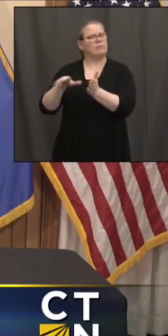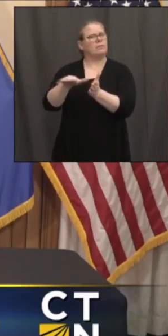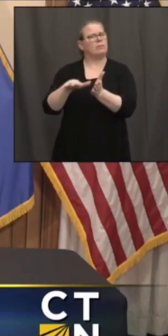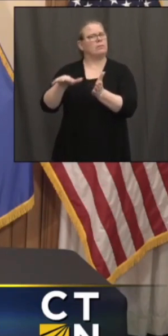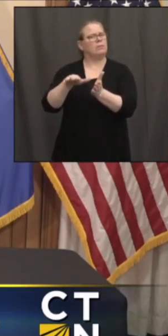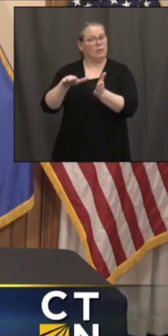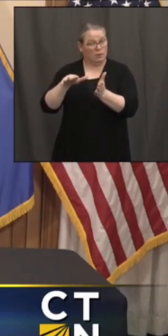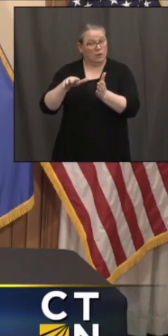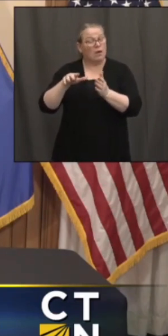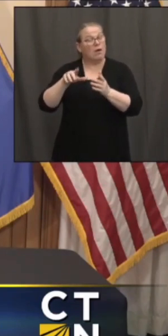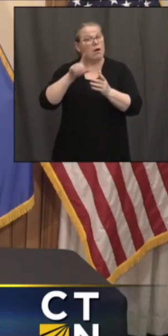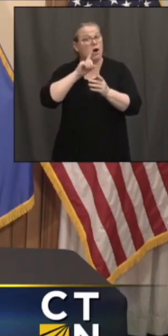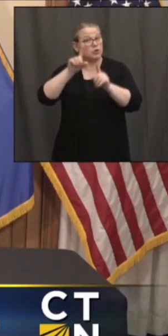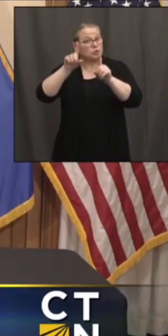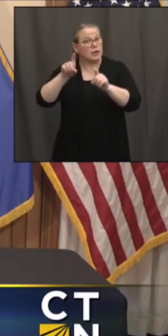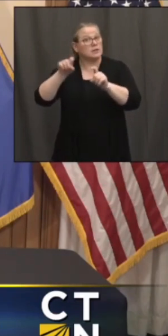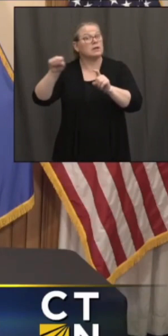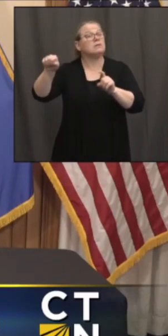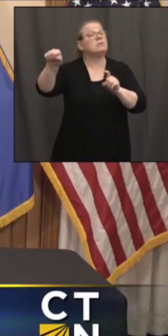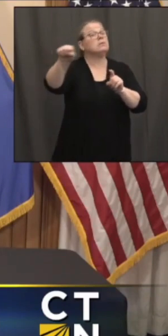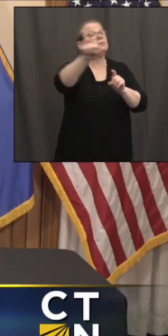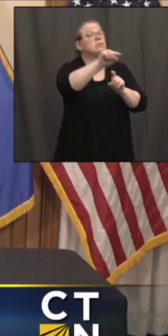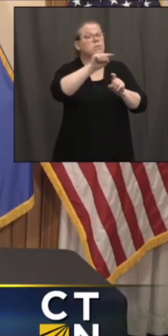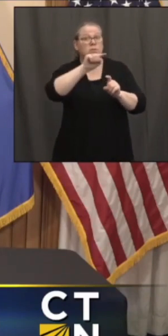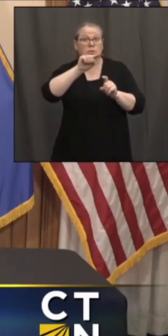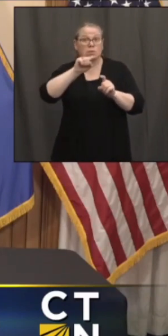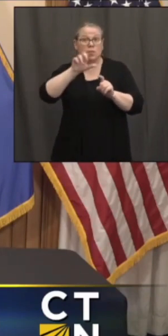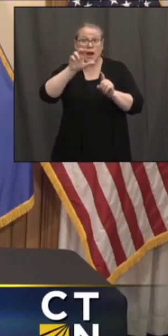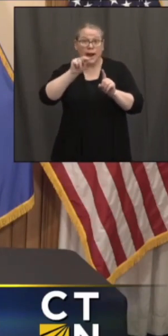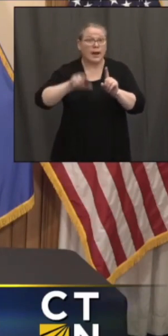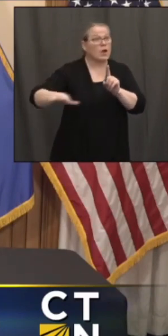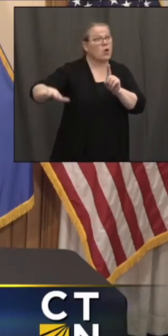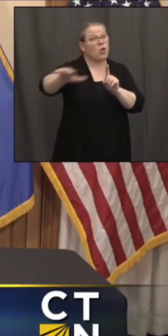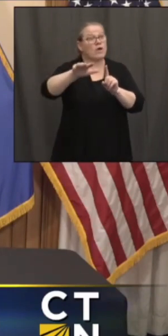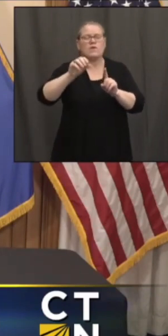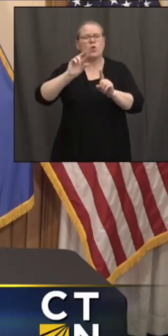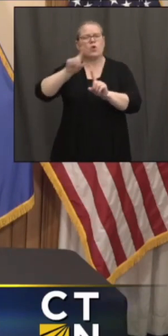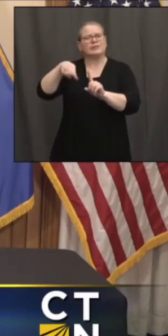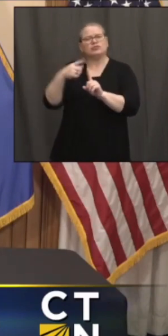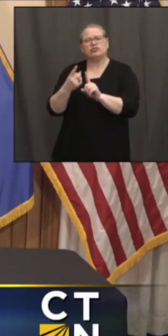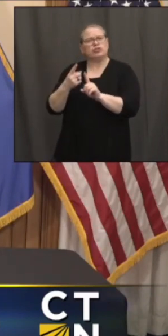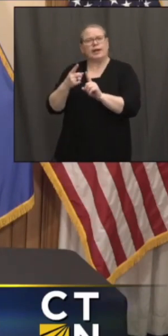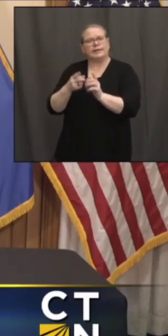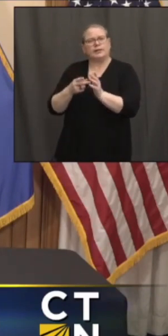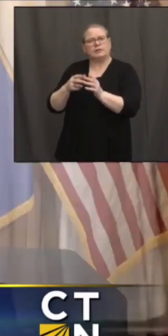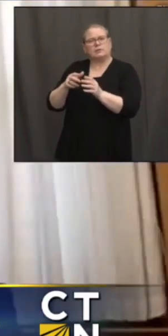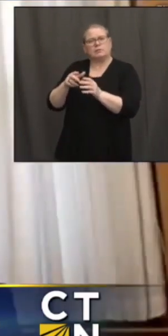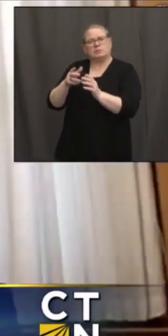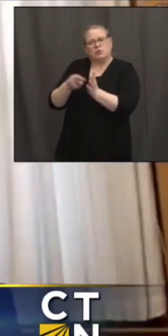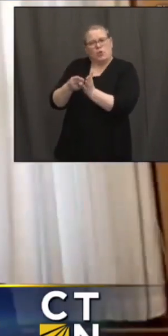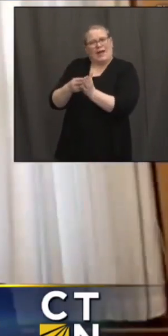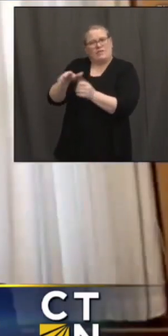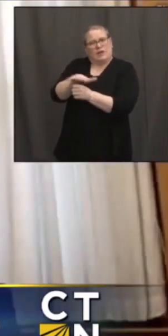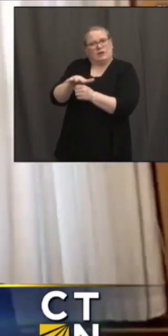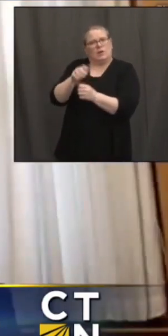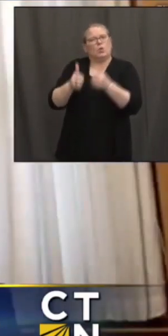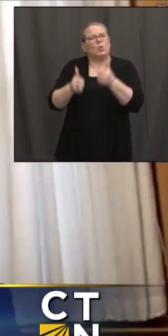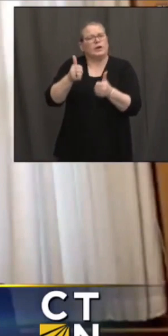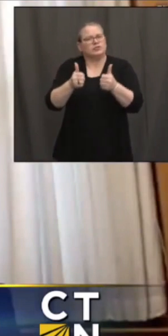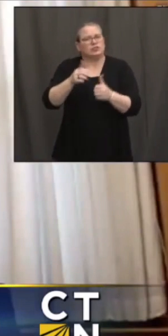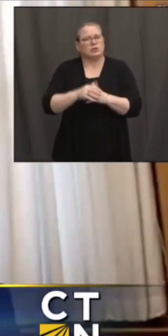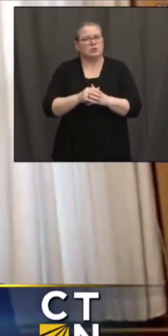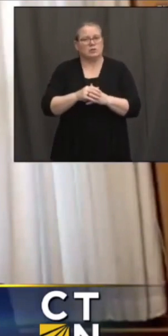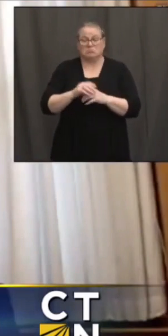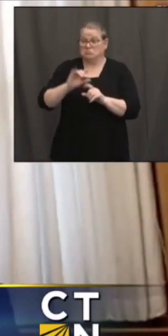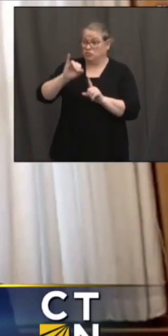taking place across the state? Do you know that, Josh? Yeah, it's taking place statewide. So there is a certain